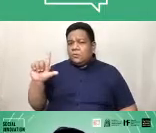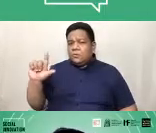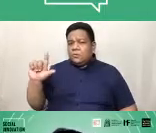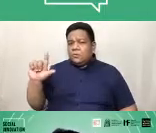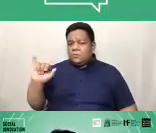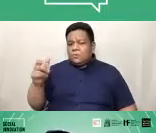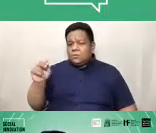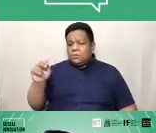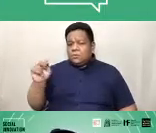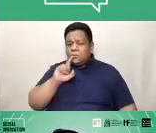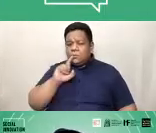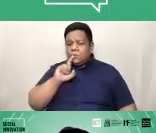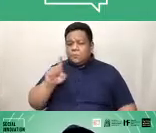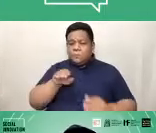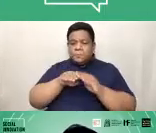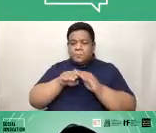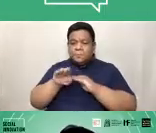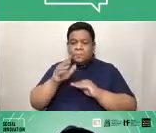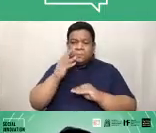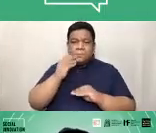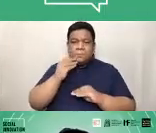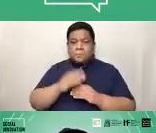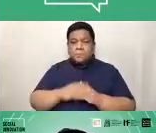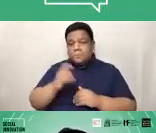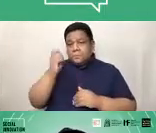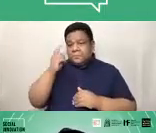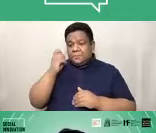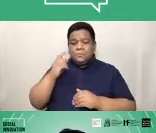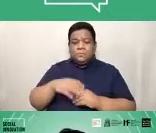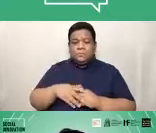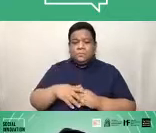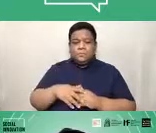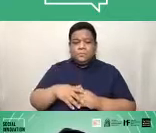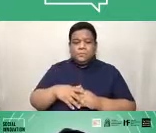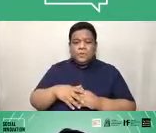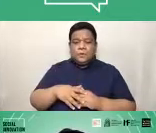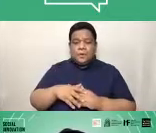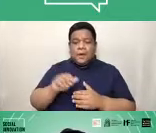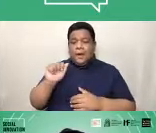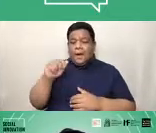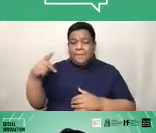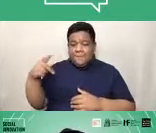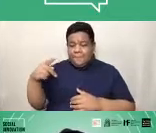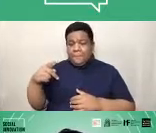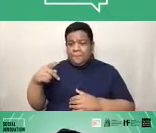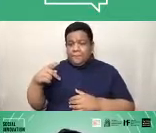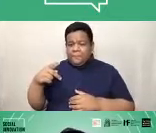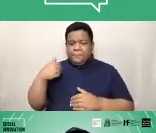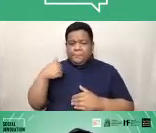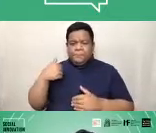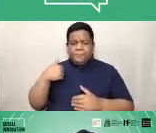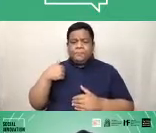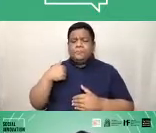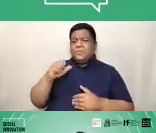And we're talking about apps. So these are mostly software, things that we use on a phone. But we always bring up the idea that they're also